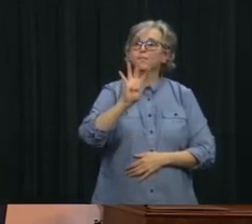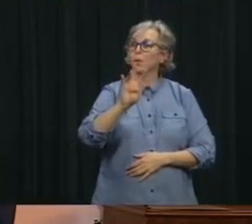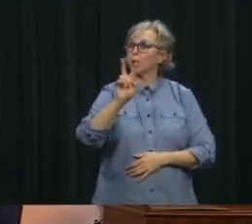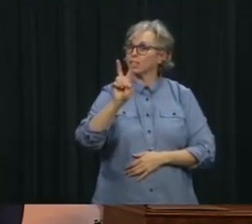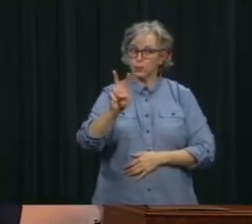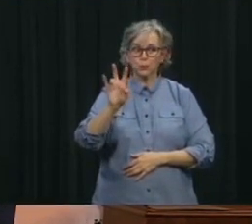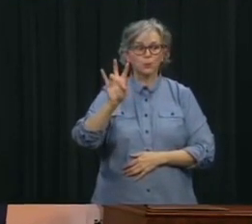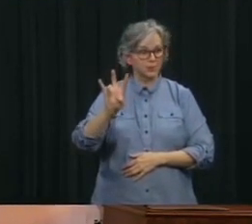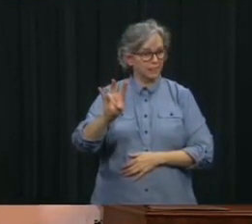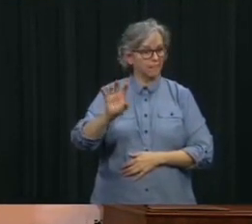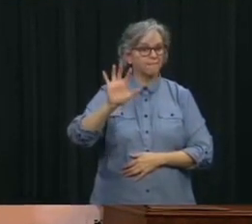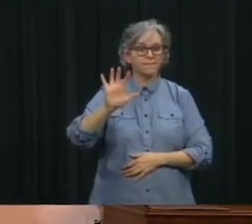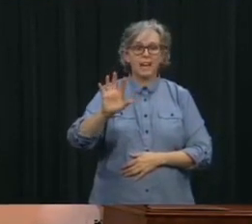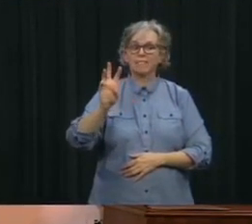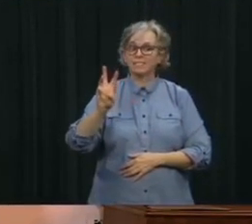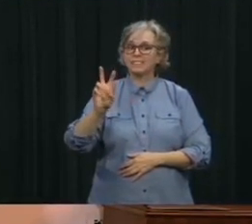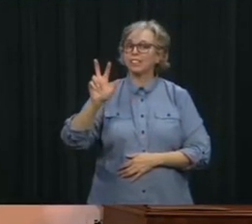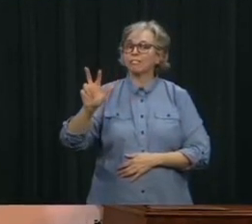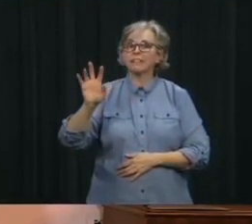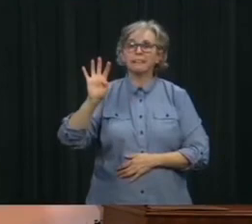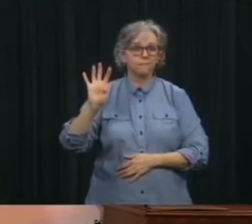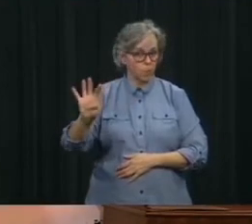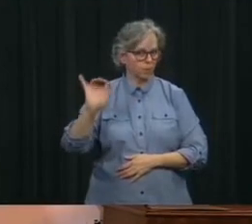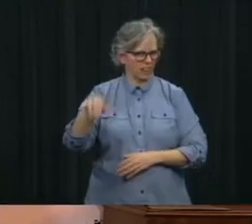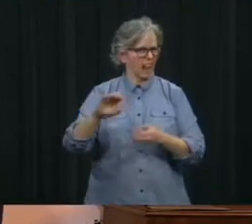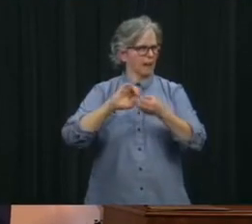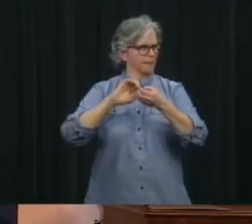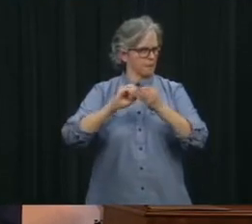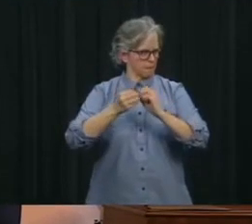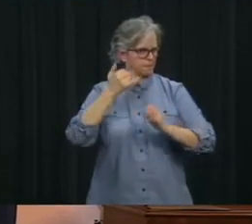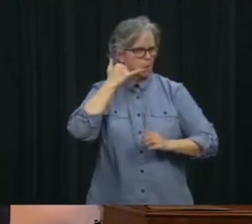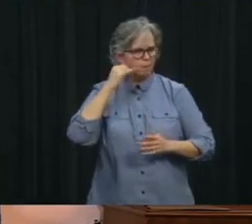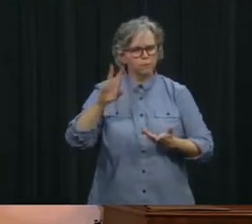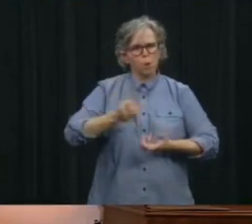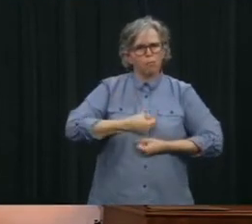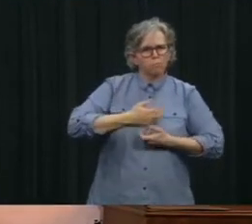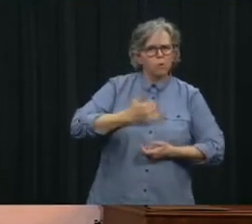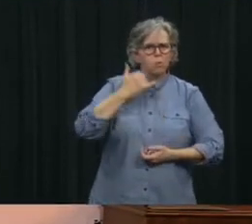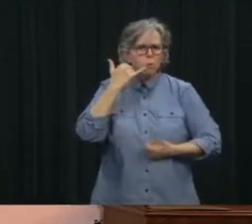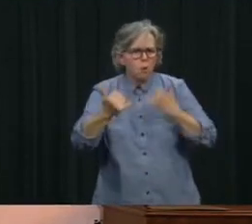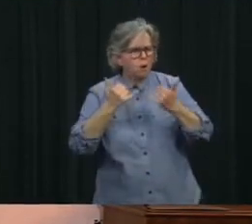833-4-ASK-ODH if you need to talk. Thank you.